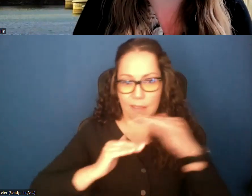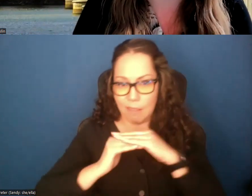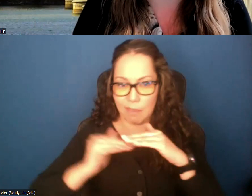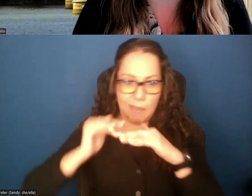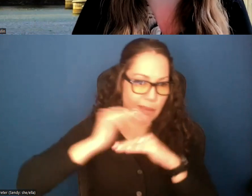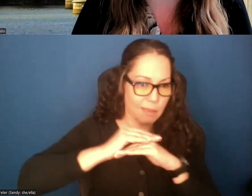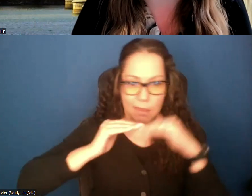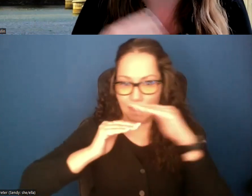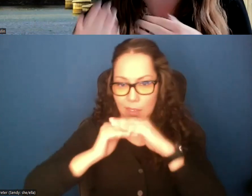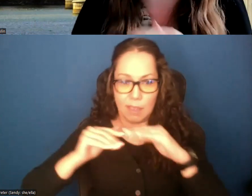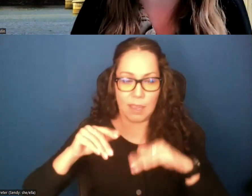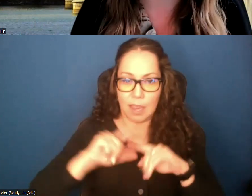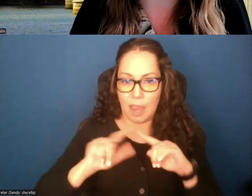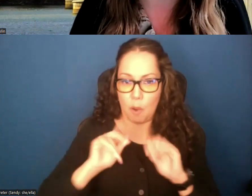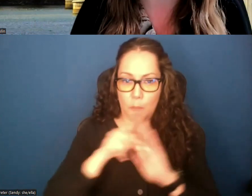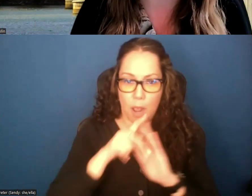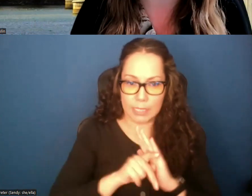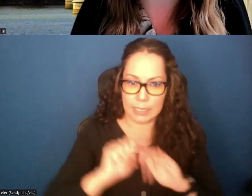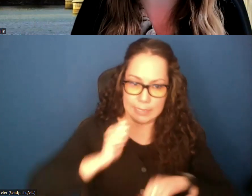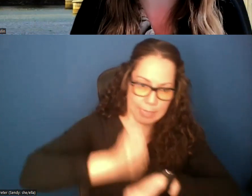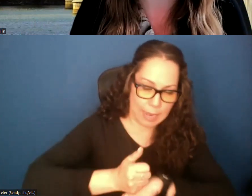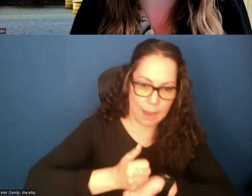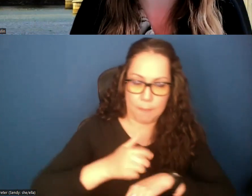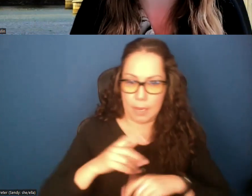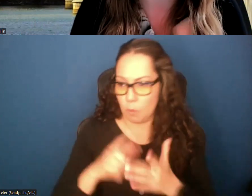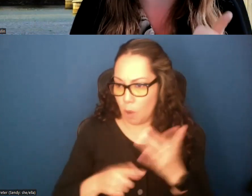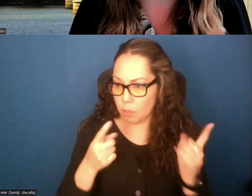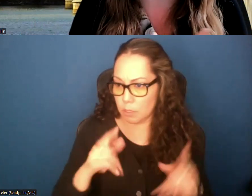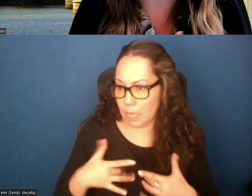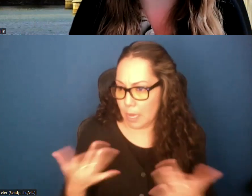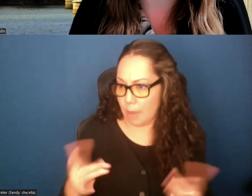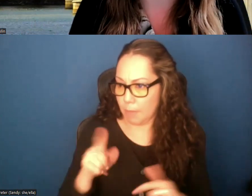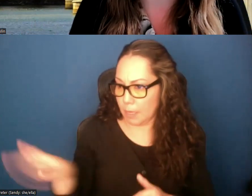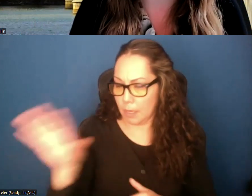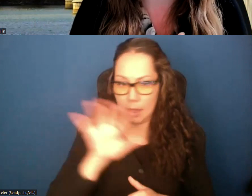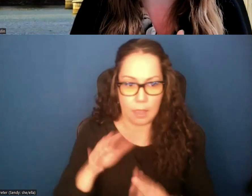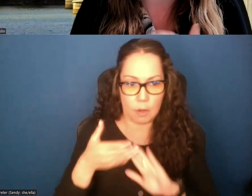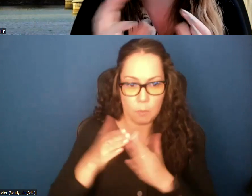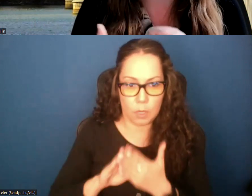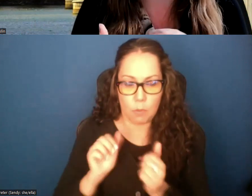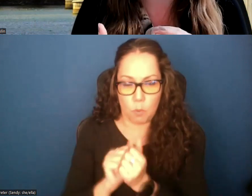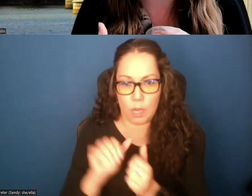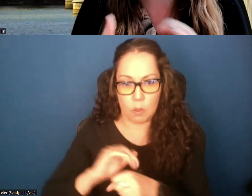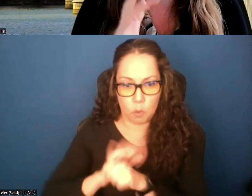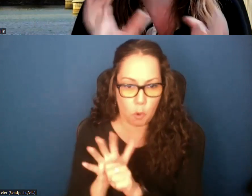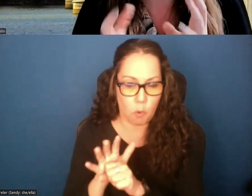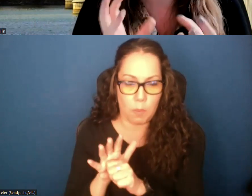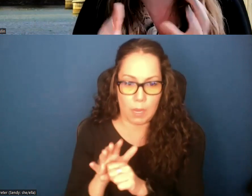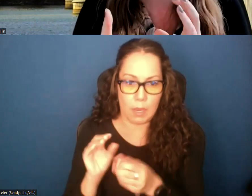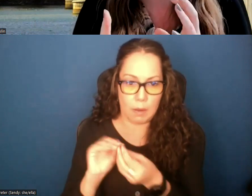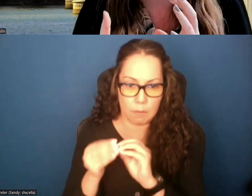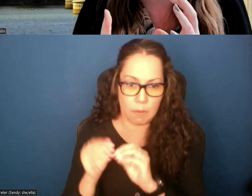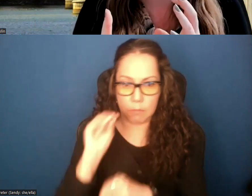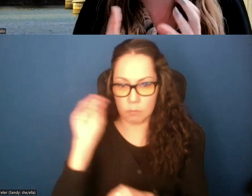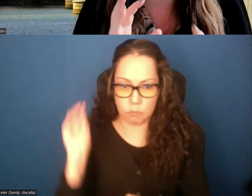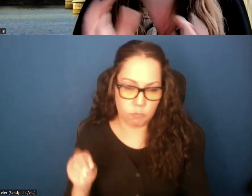and may also speak to what was happening in the community with COVID rates, because I think you'll recall the slide indicated visitation was allowed in